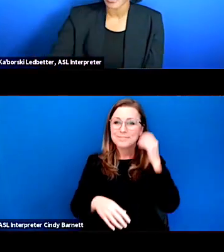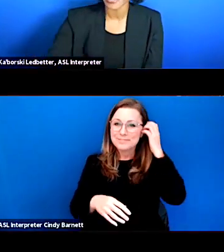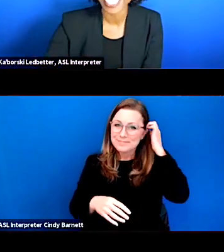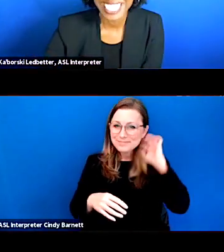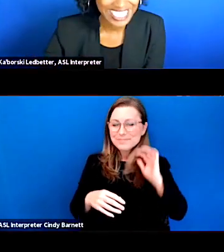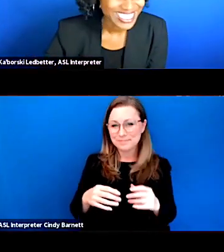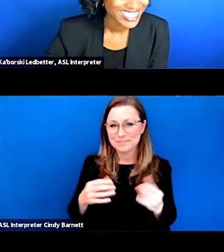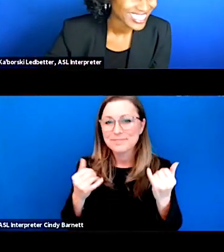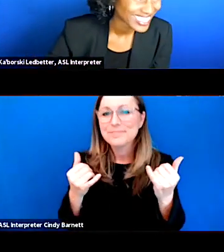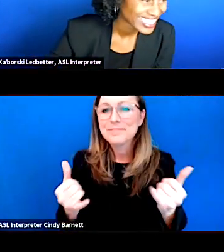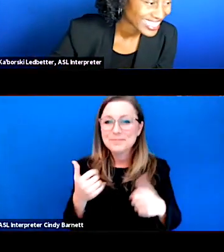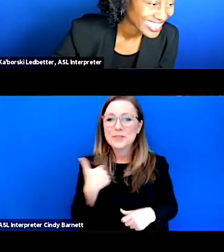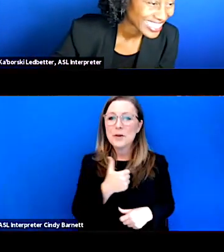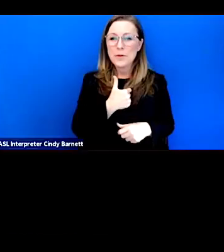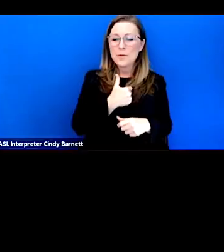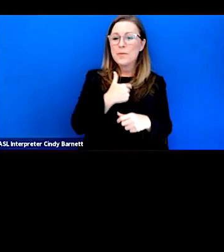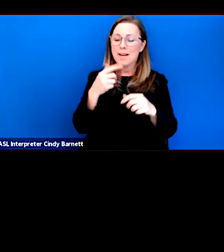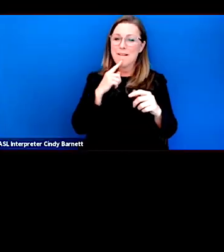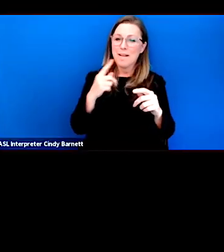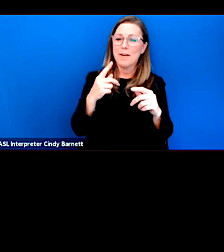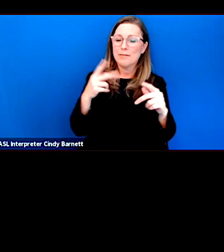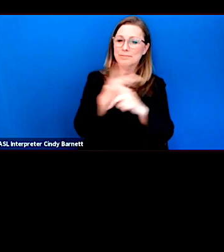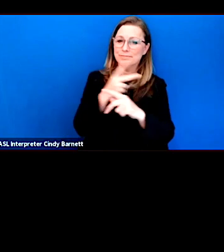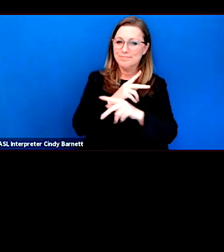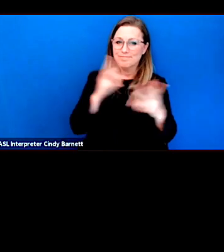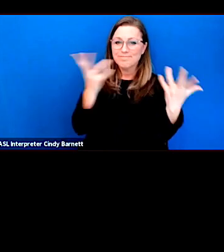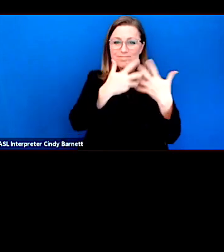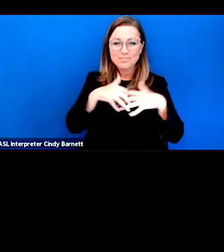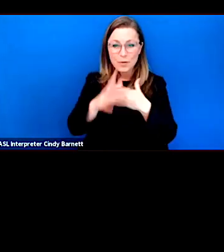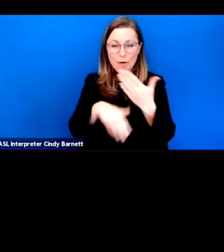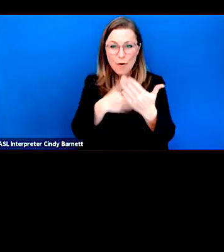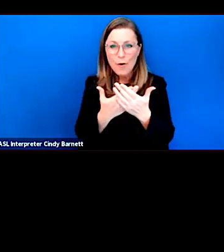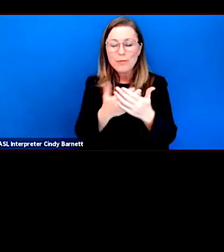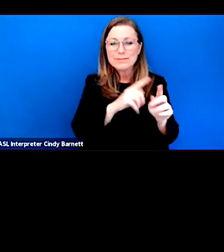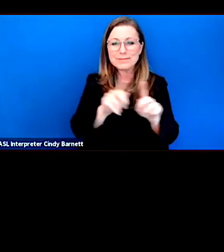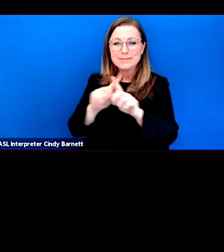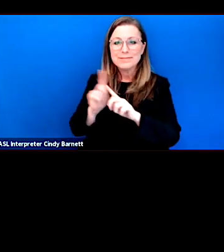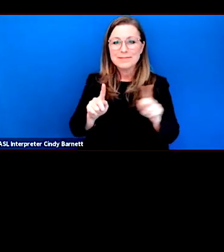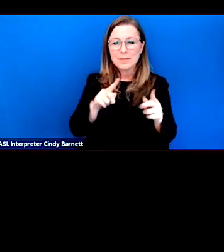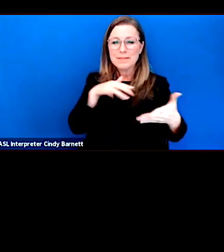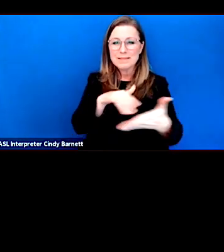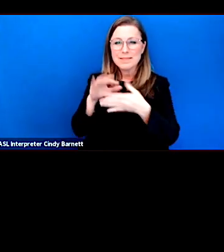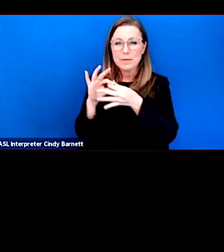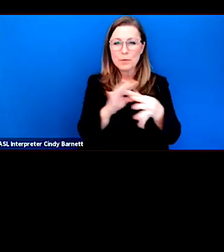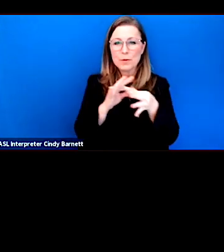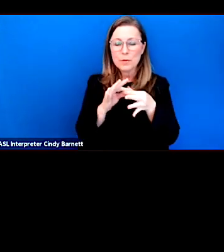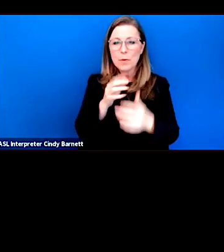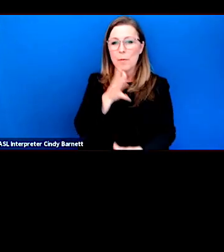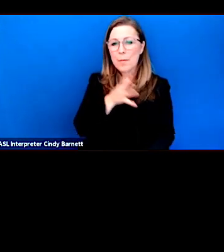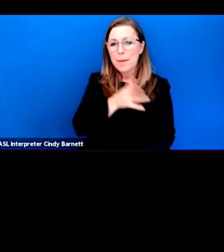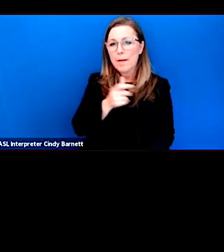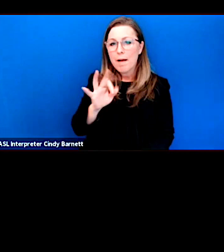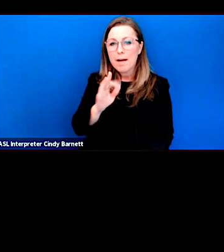Academies invited us to contribute our findings to their report on the experiences of women of color in tech, higher education,